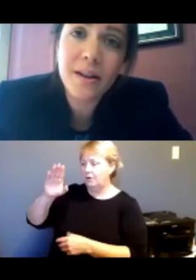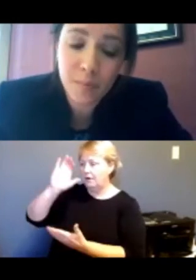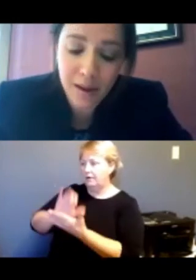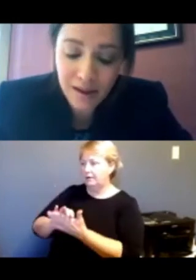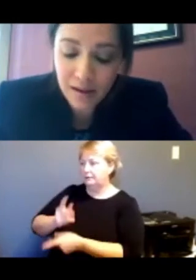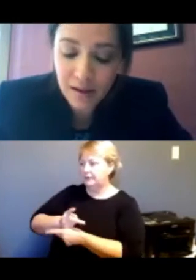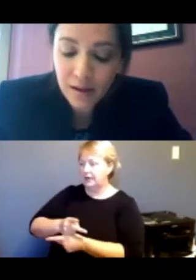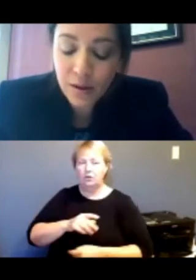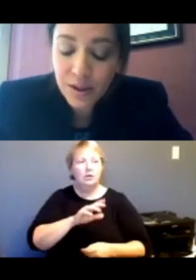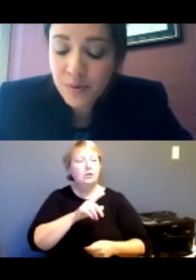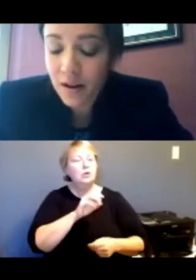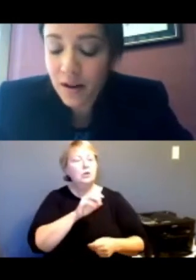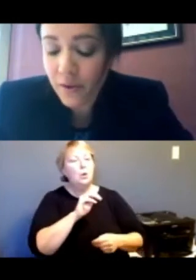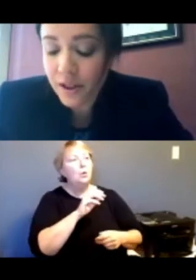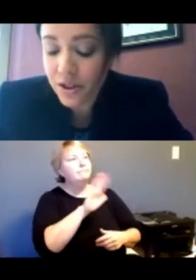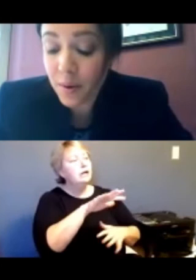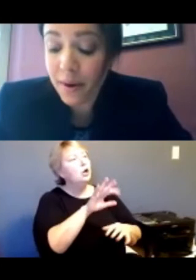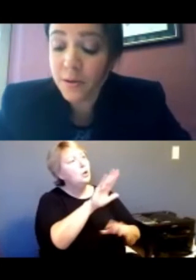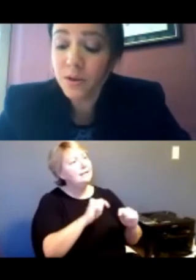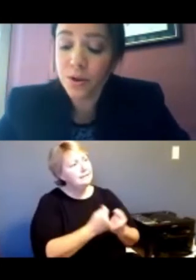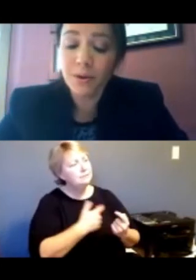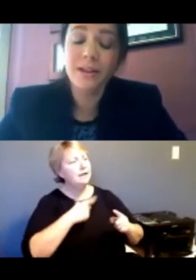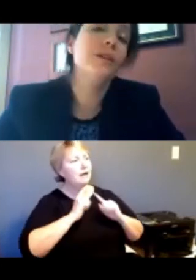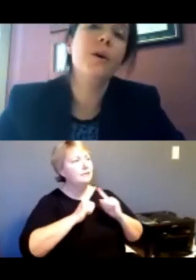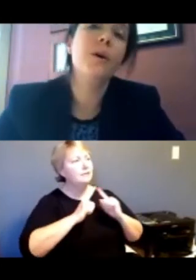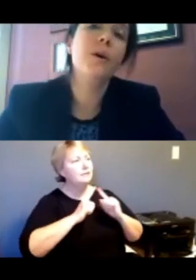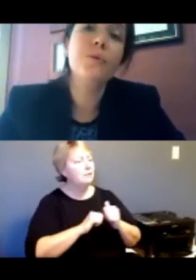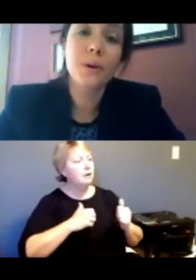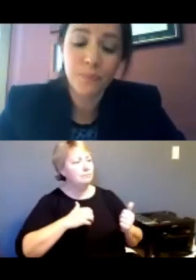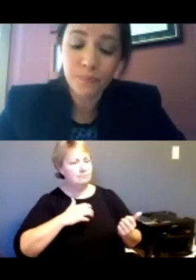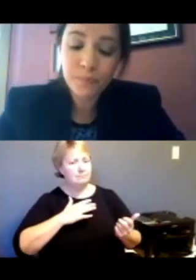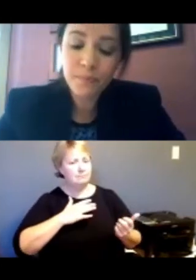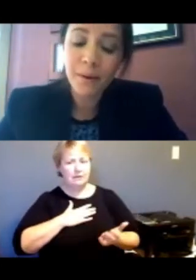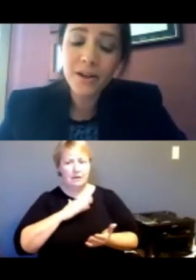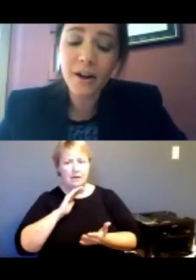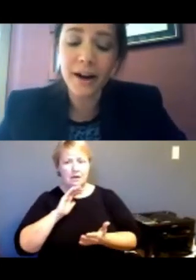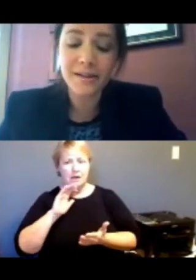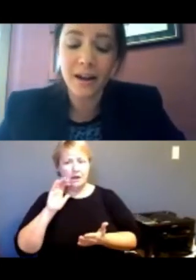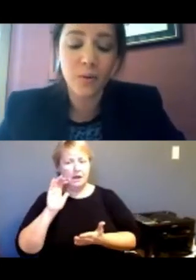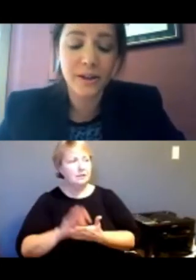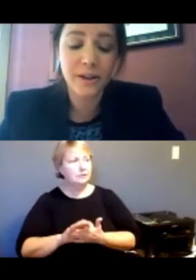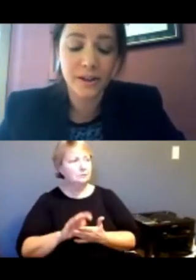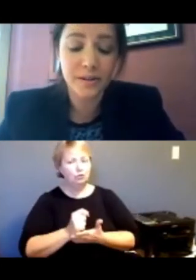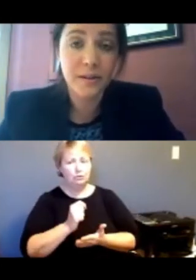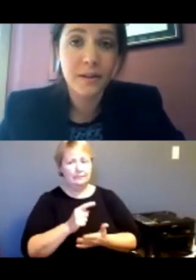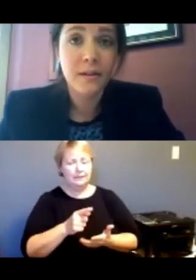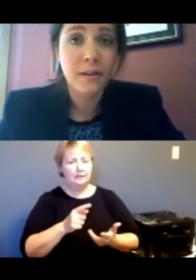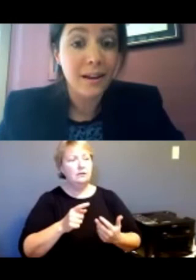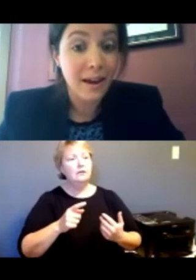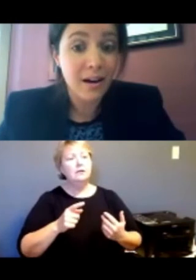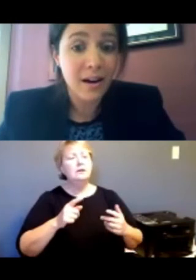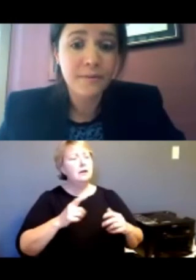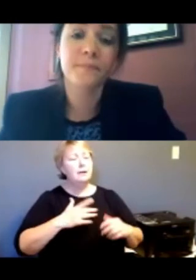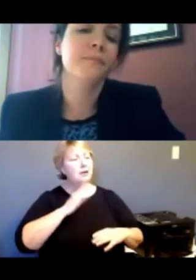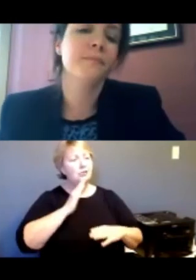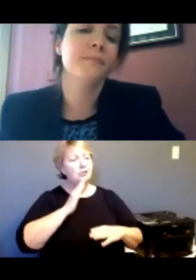Jackson explained, "Your team said conversations about my husband's treatment need to go through you. My daughter has a lot of questions." "And